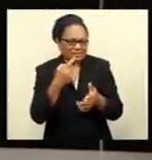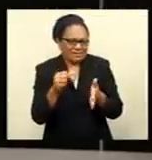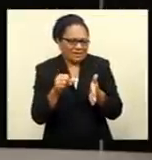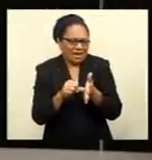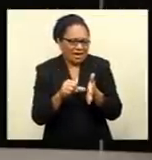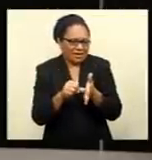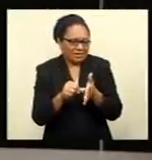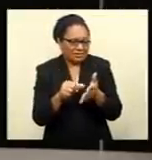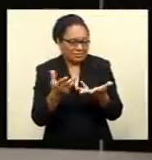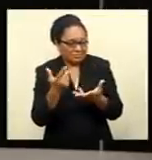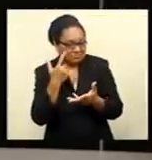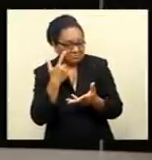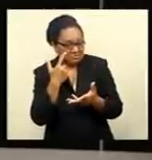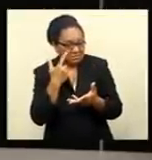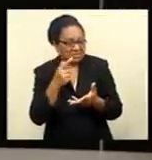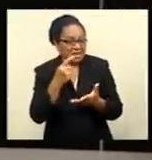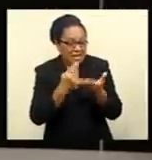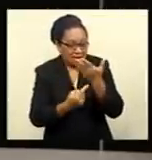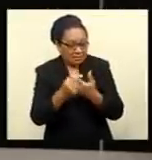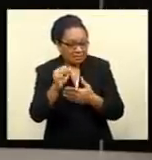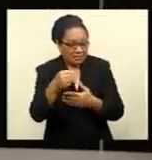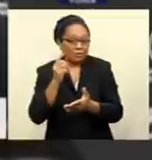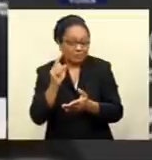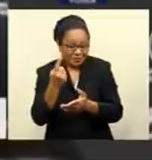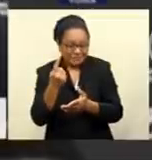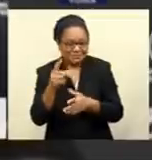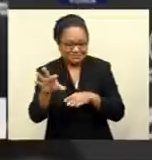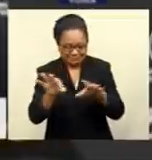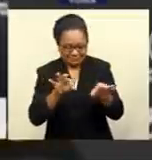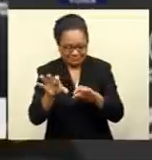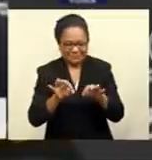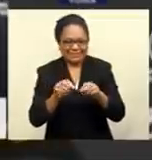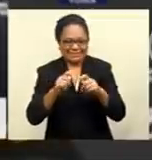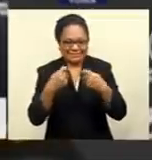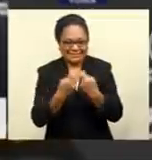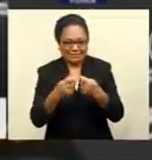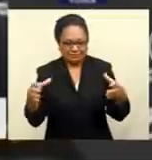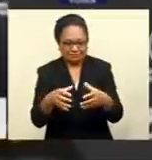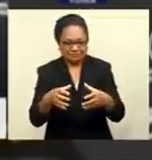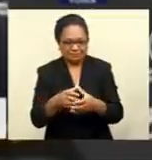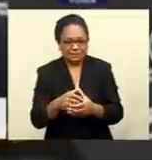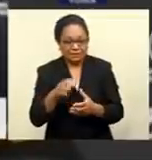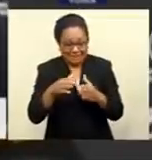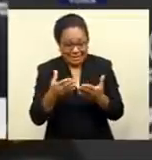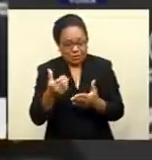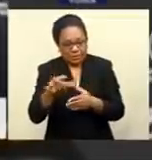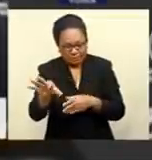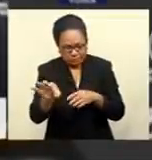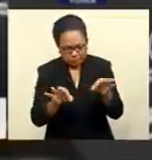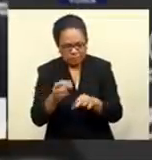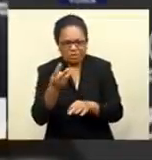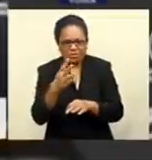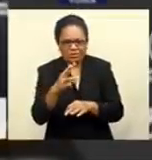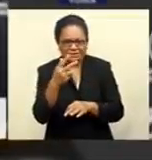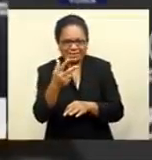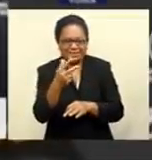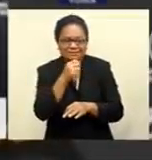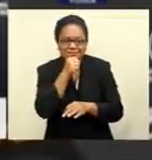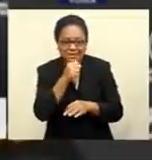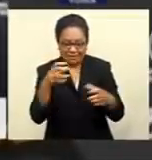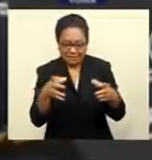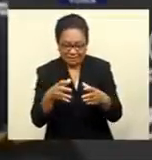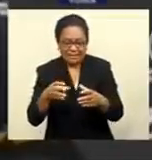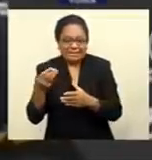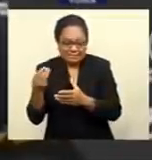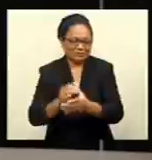leave the option open for our Drua playing at home. Identified a squad of 38 and some